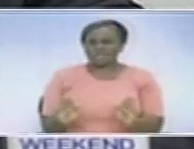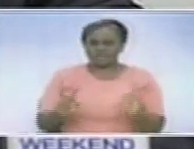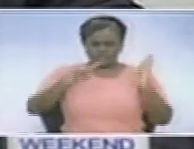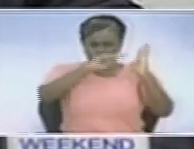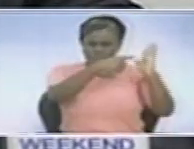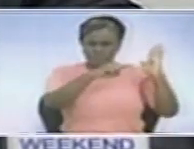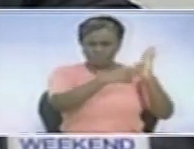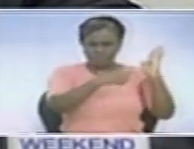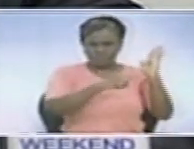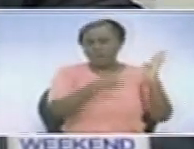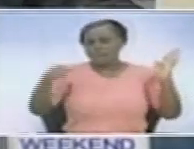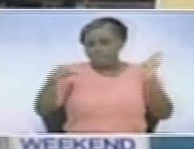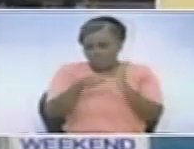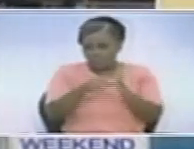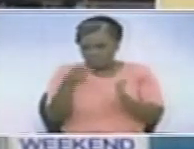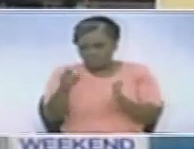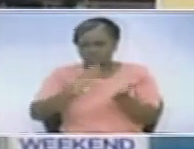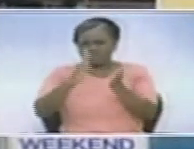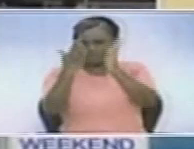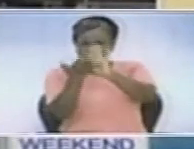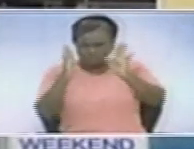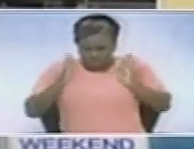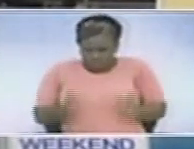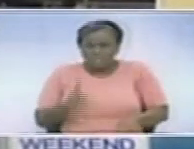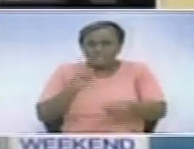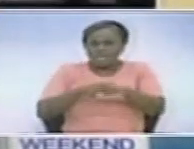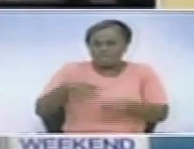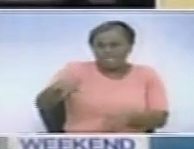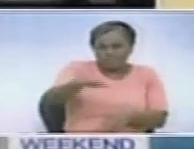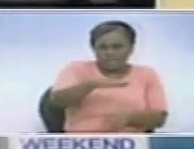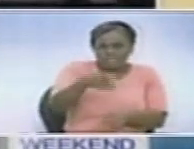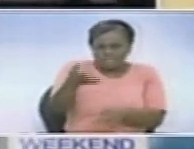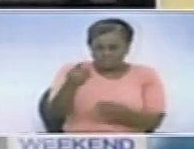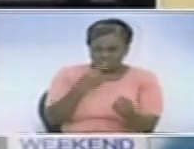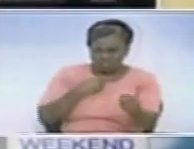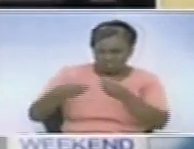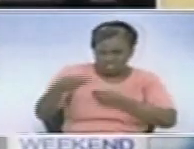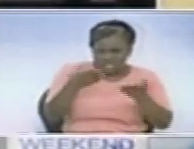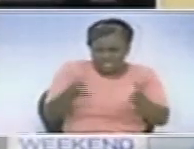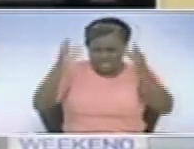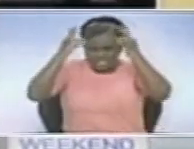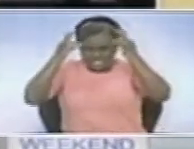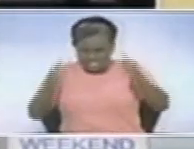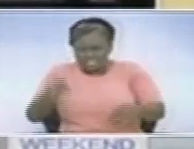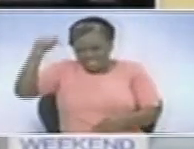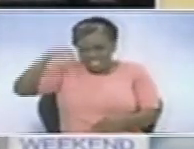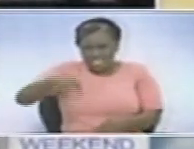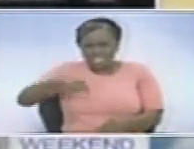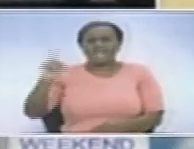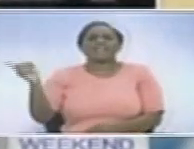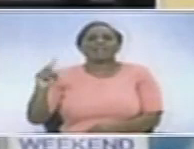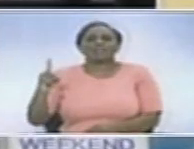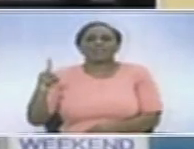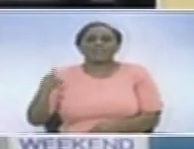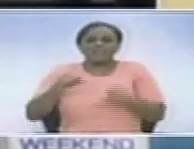important problems facing humanity when it comes to the environment will be discussed and decided here in Nairobi. The domino